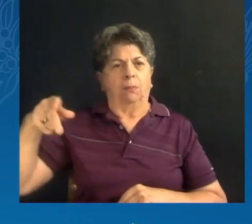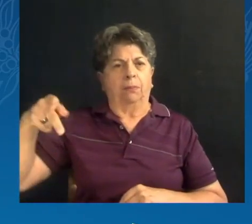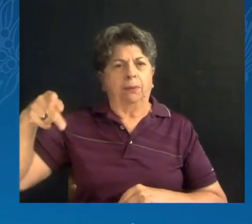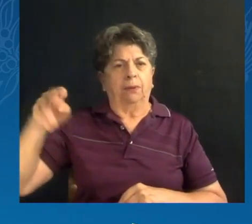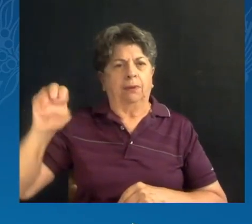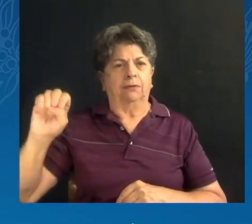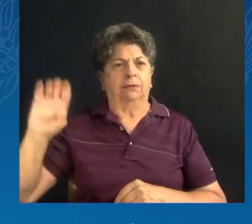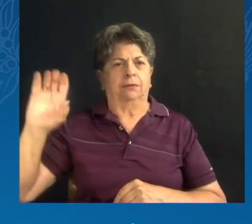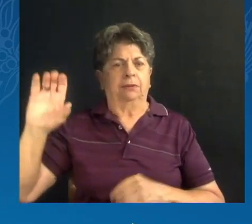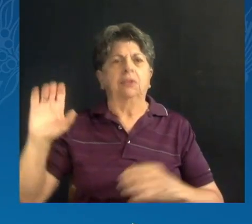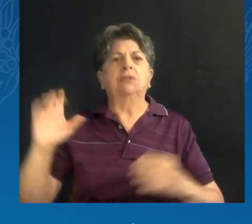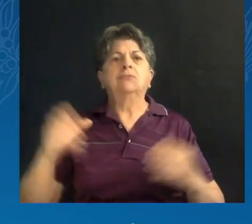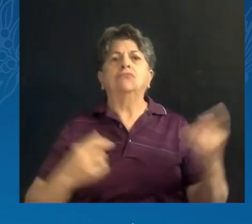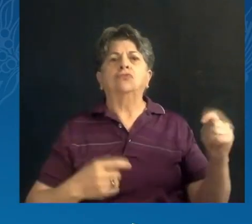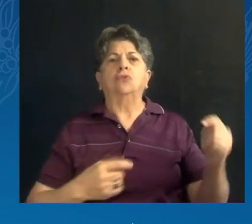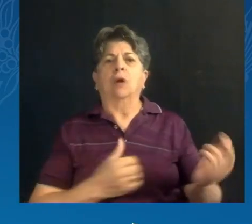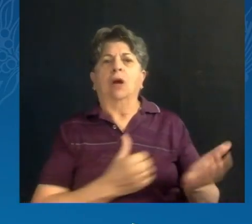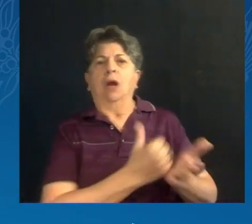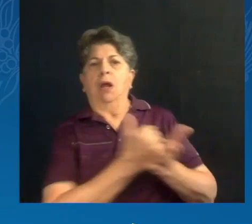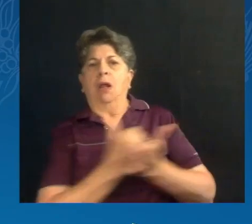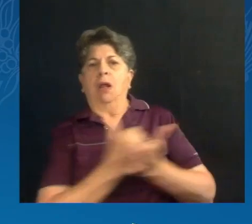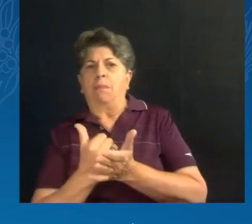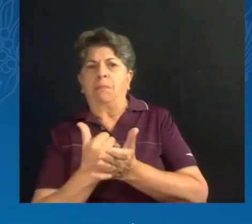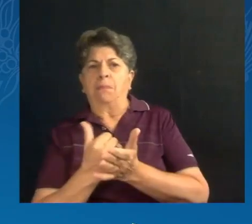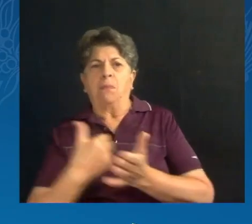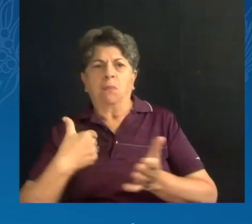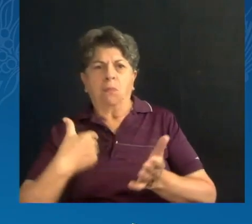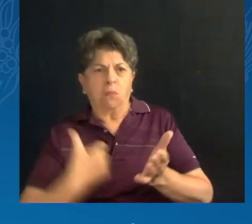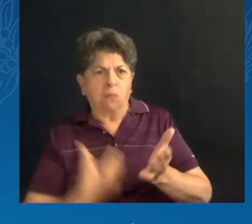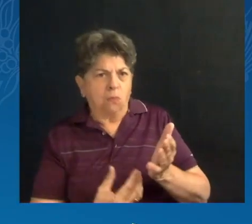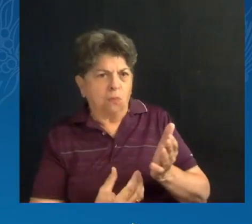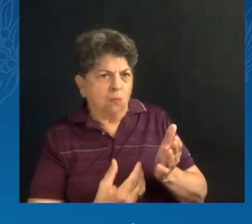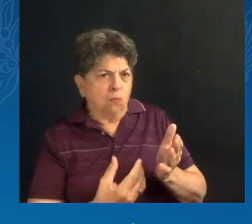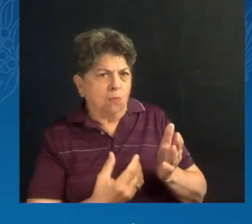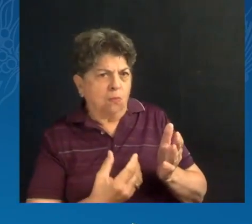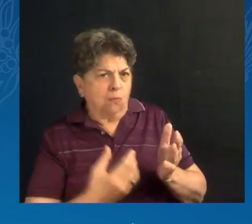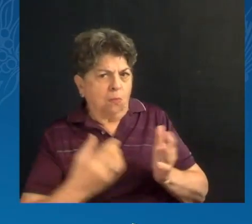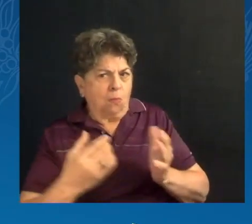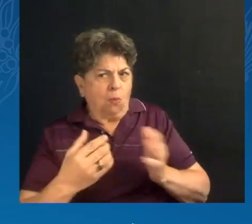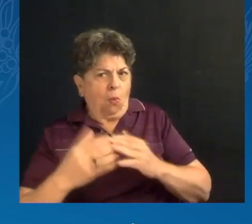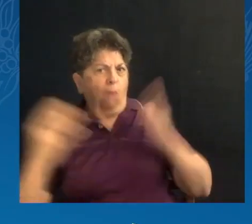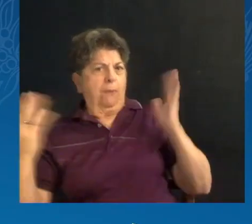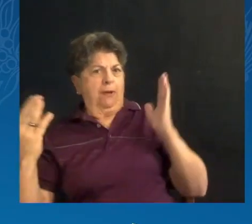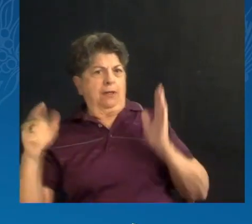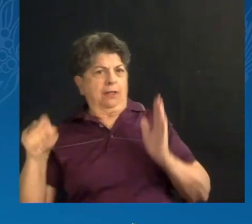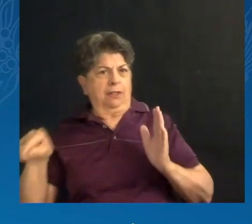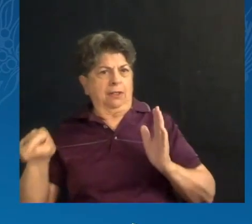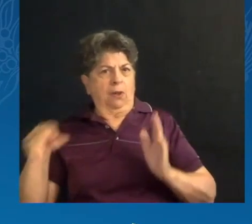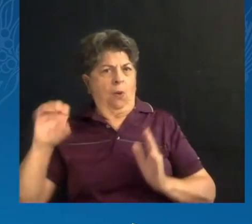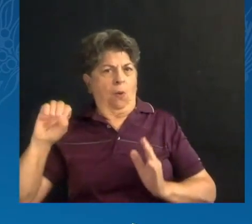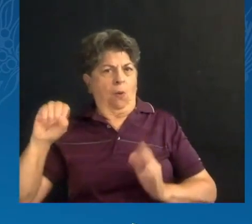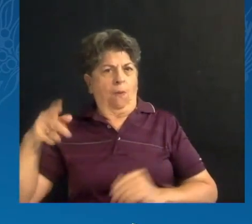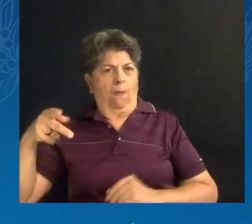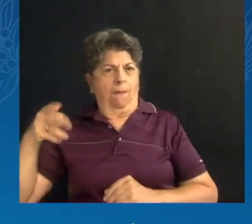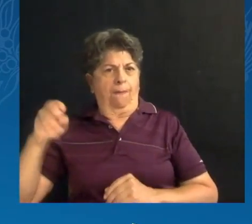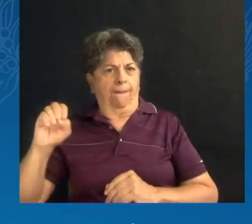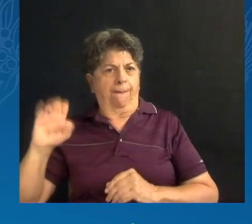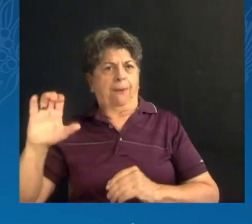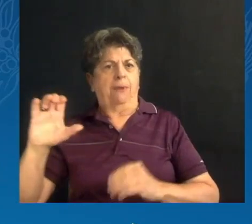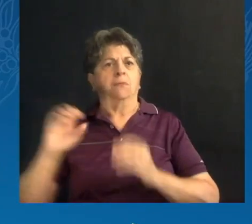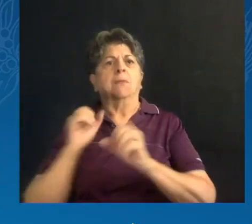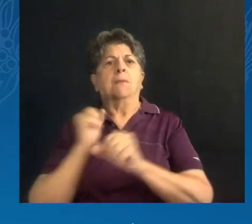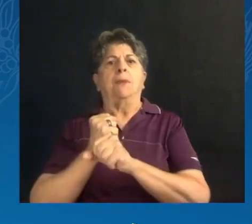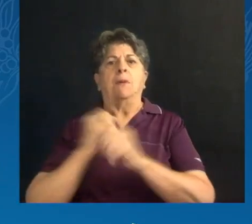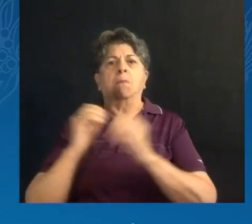an Indo-Pacific region that is open, interconnected, prosperous, secure, and resilient, which is why